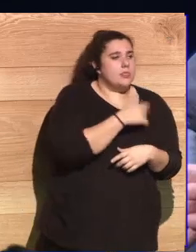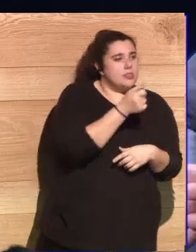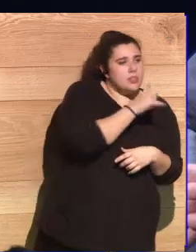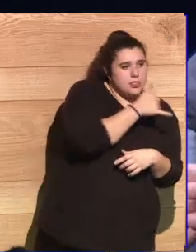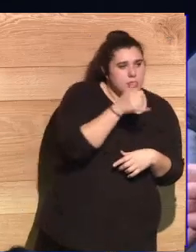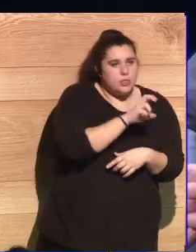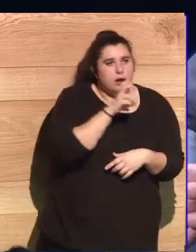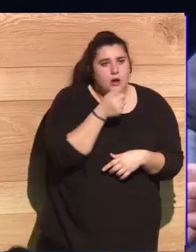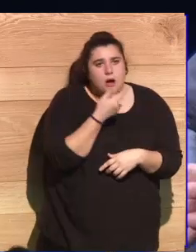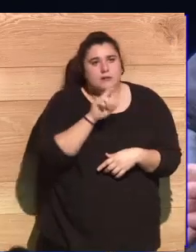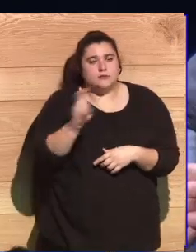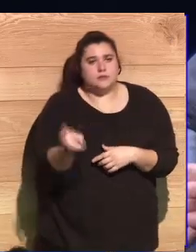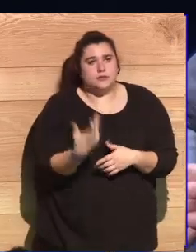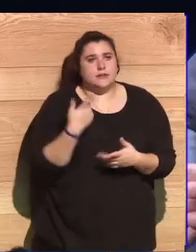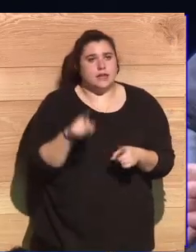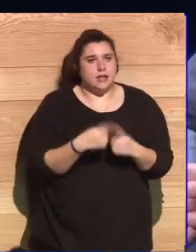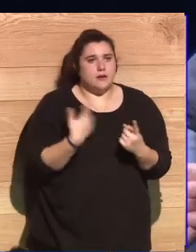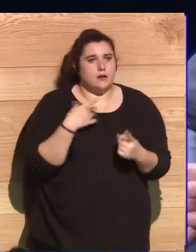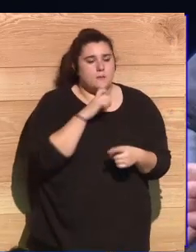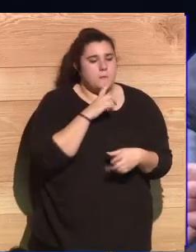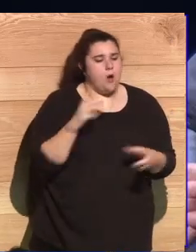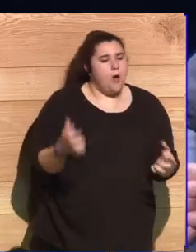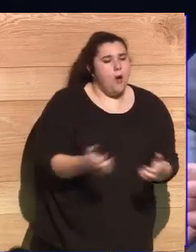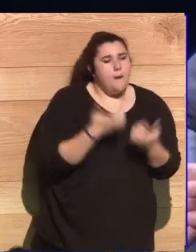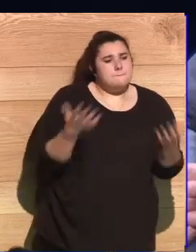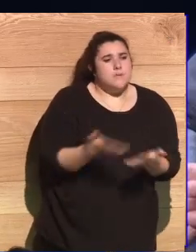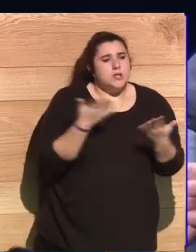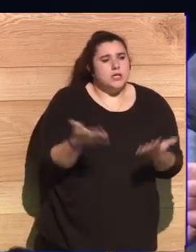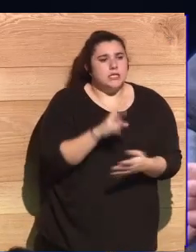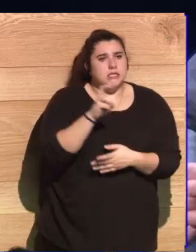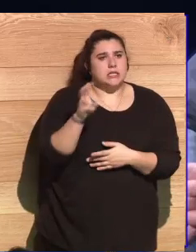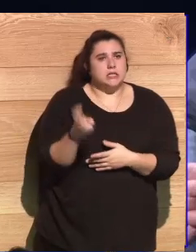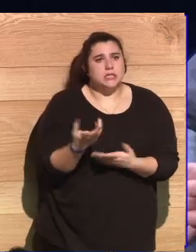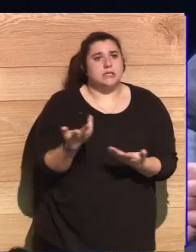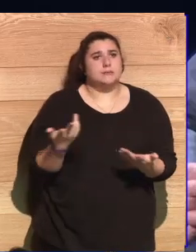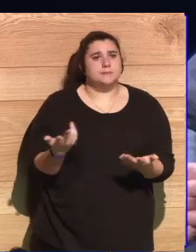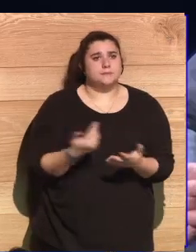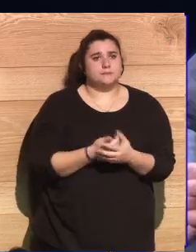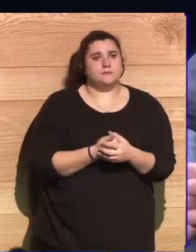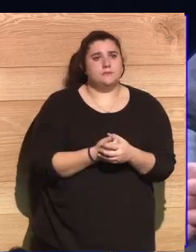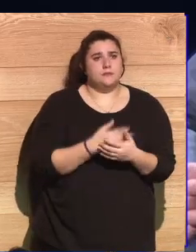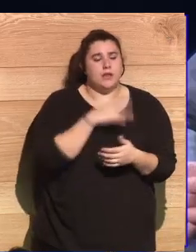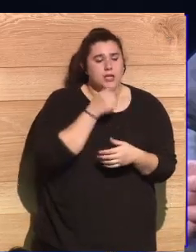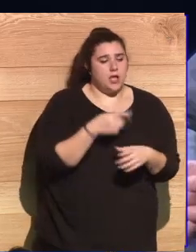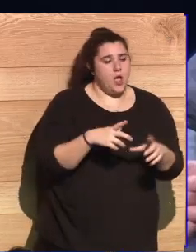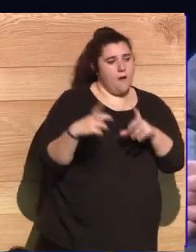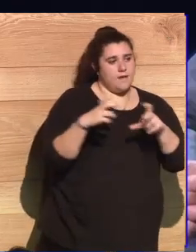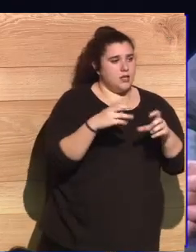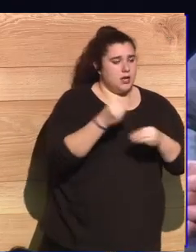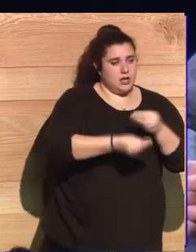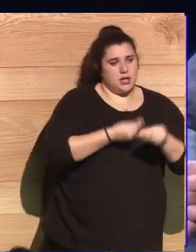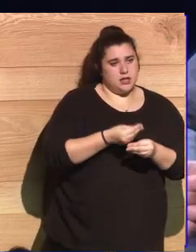compose, I tried to focus, I tried to magnify, I tried to... I mean, this is